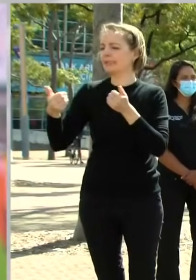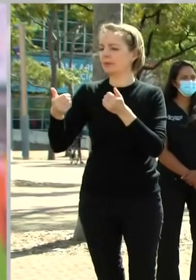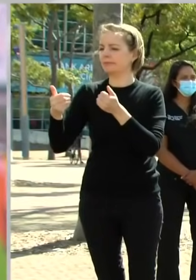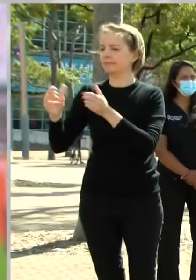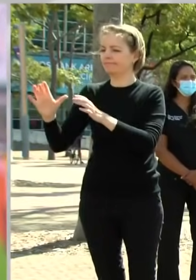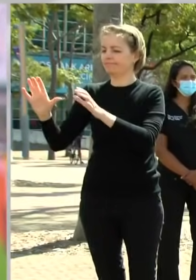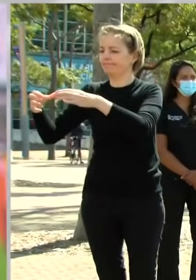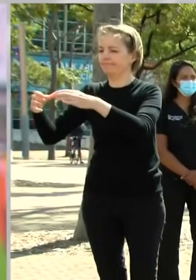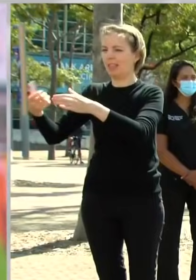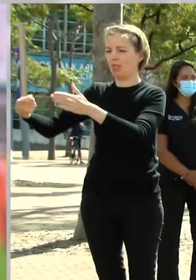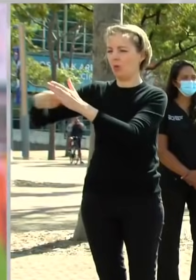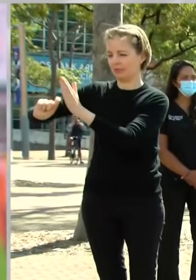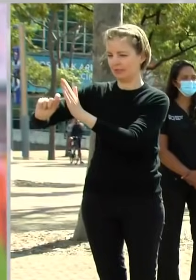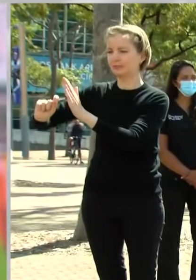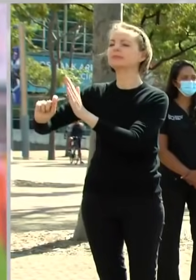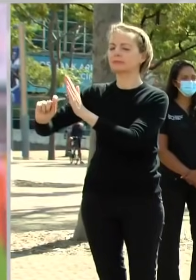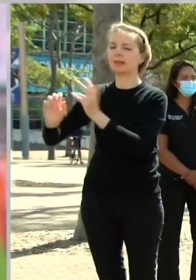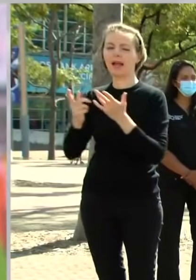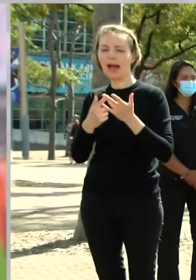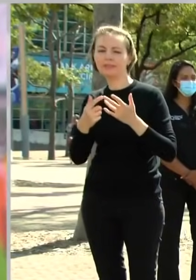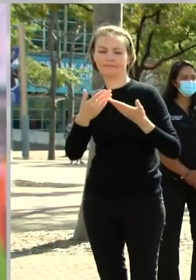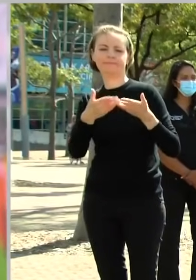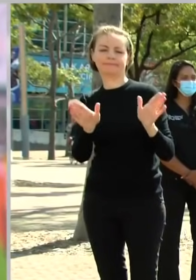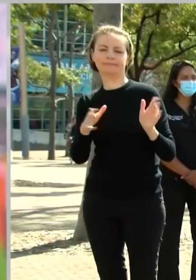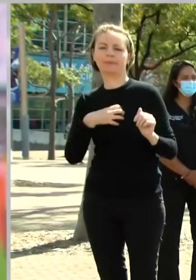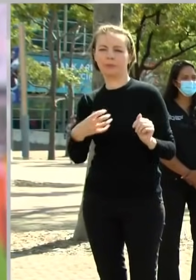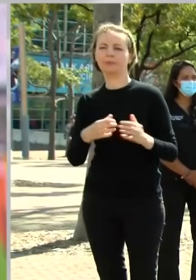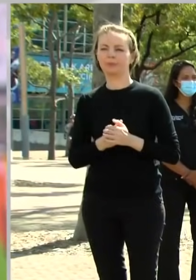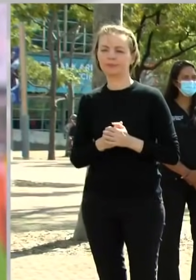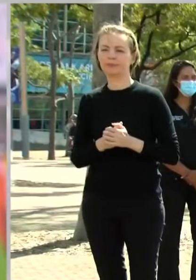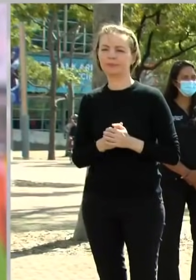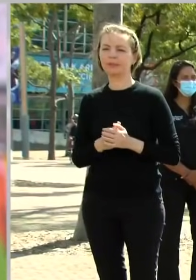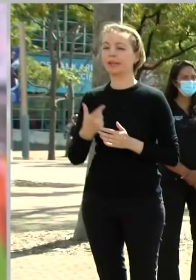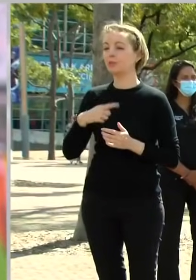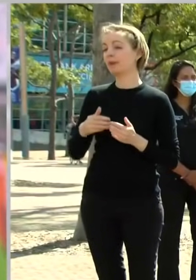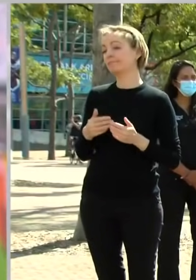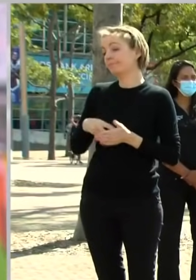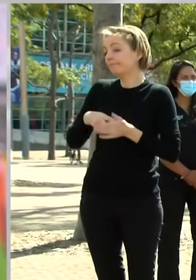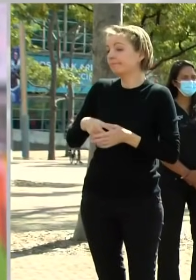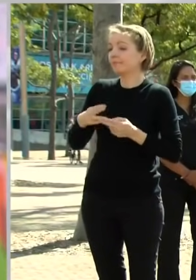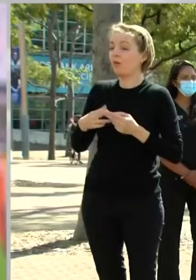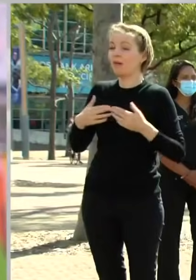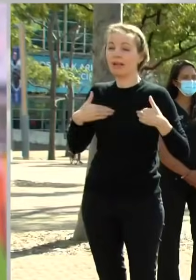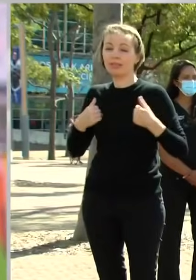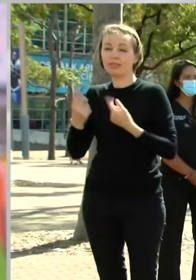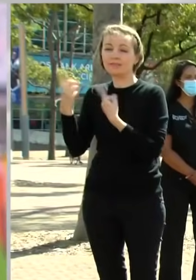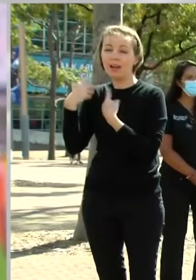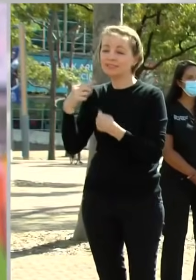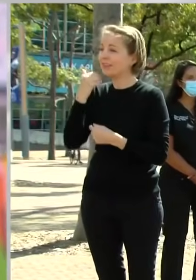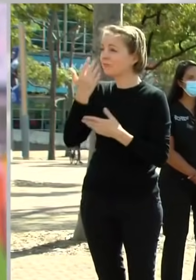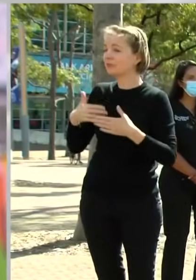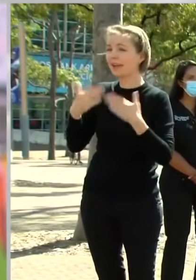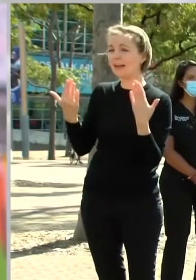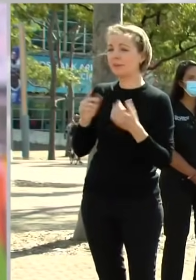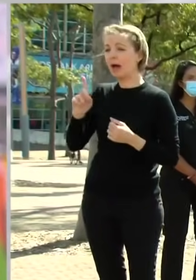more difficult in urbanised areas, and that's why we look forward to getting the health advice as we do. We get it every day, but obviously as we get closer to